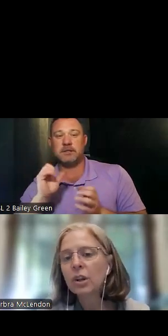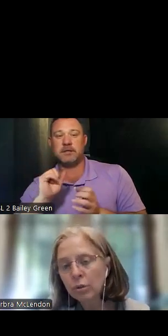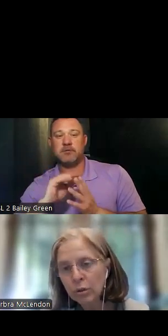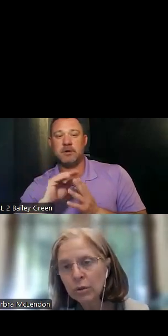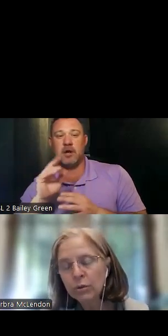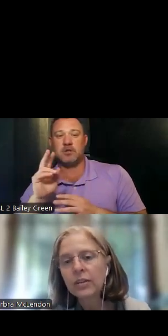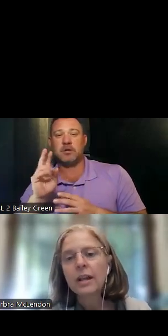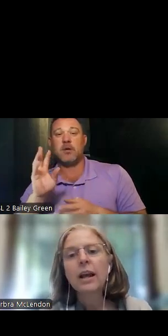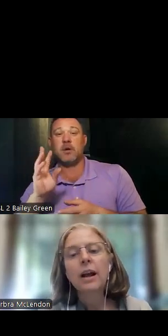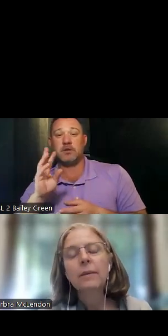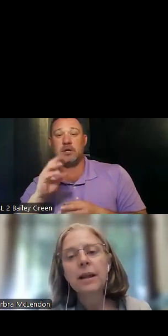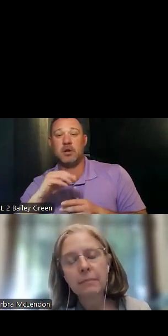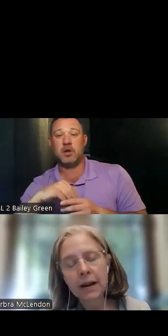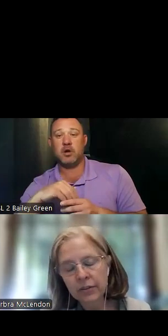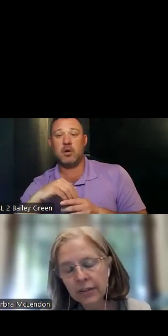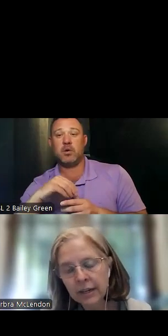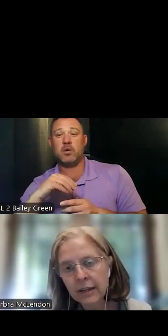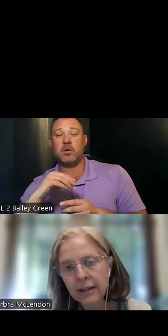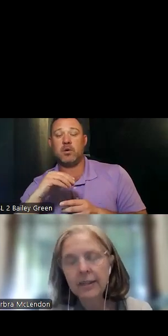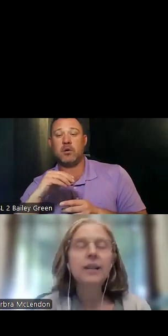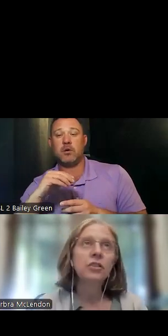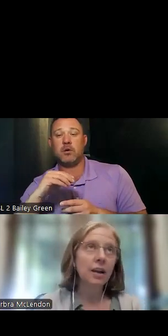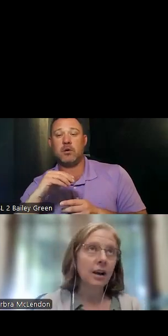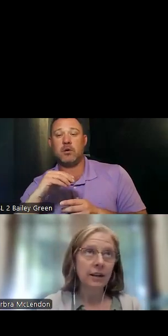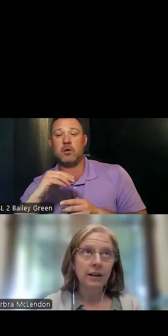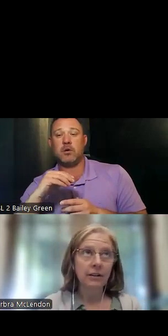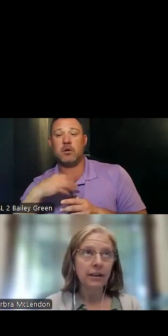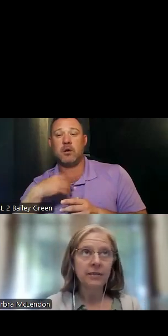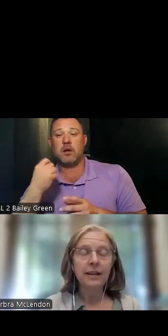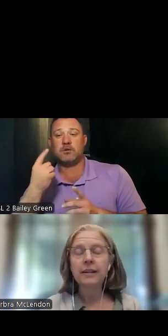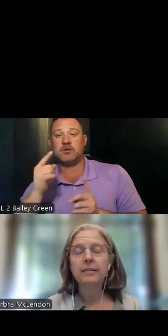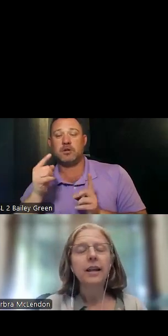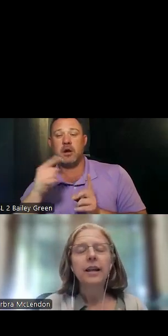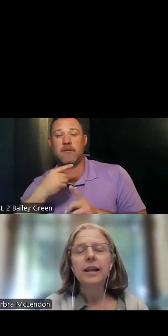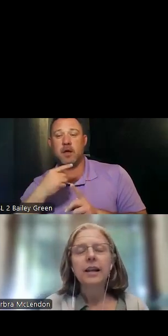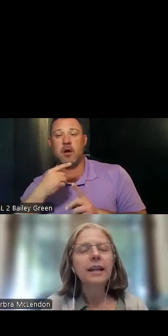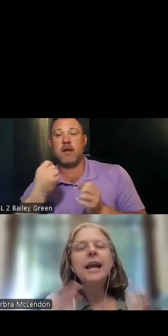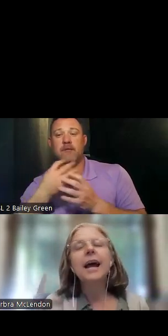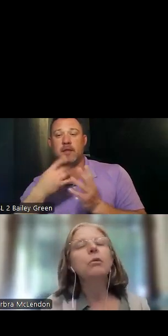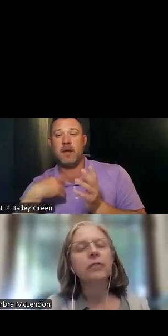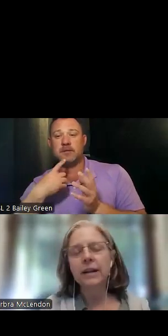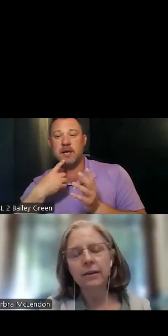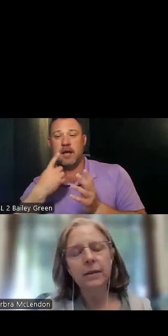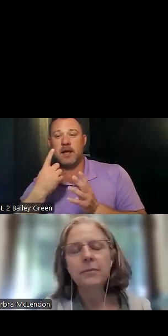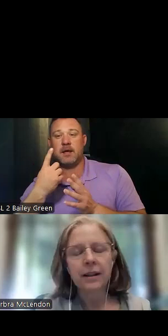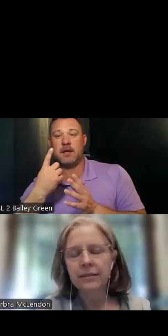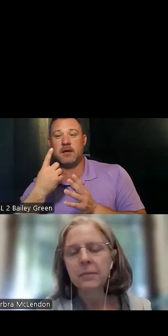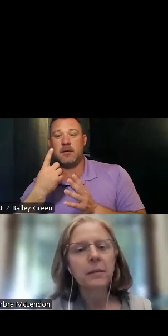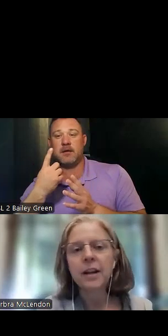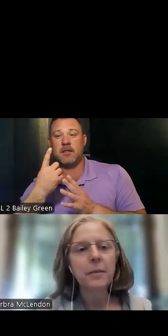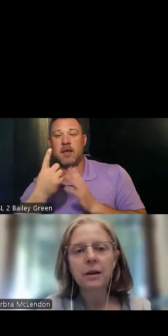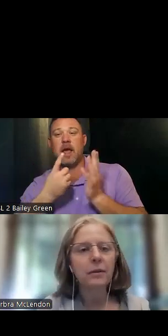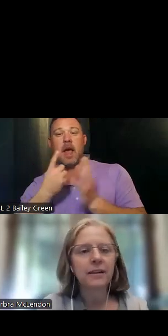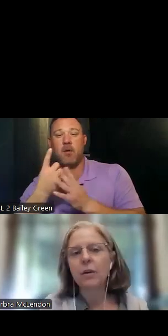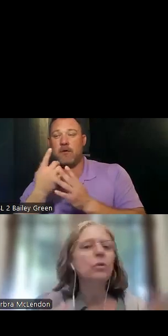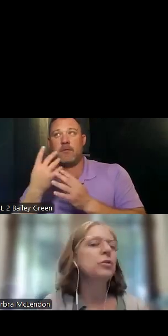which include, my understanding is, and I should caveat everything I'm saying, it's like an hour from now, something might